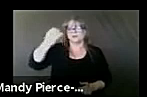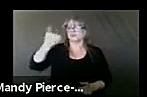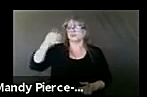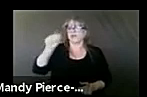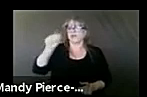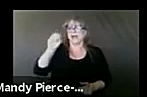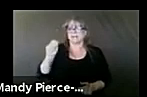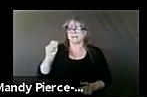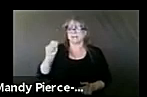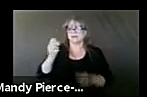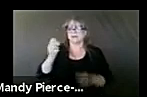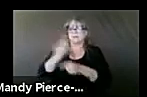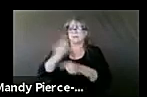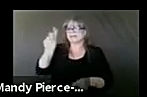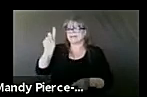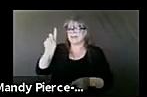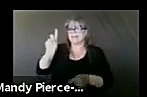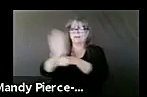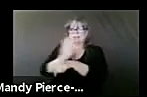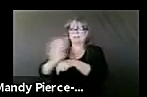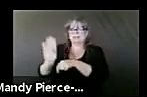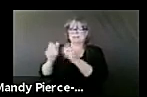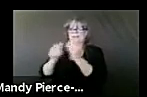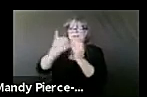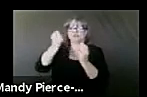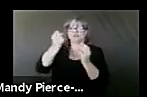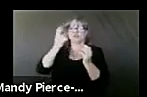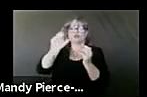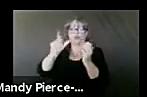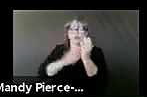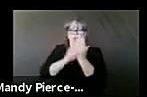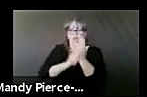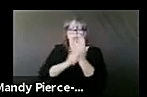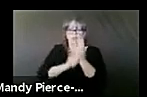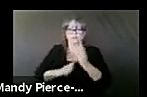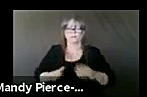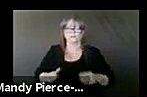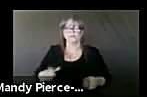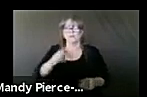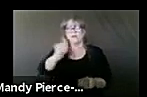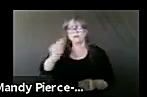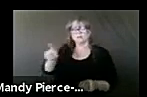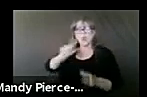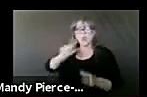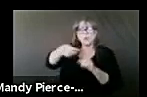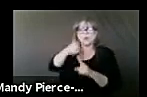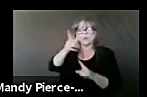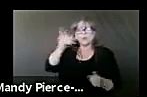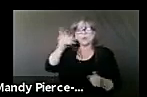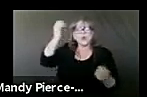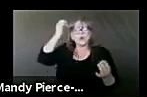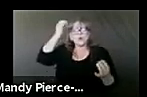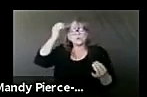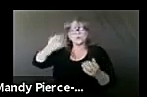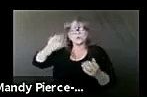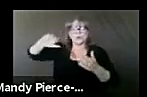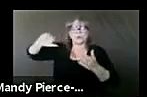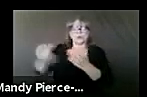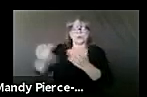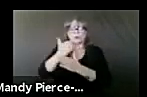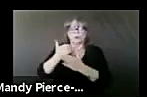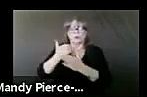CDPHE consider the state's new peak period? I believe we've answered that already, so thank you. This question is from Jesse